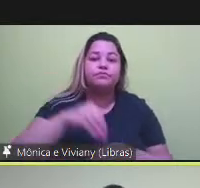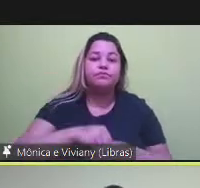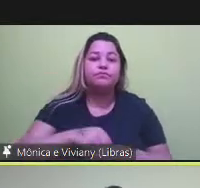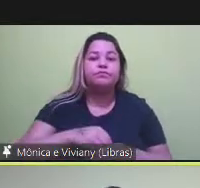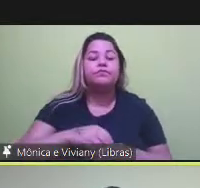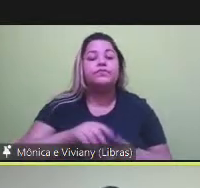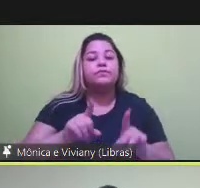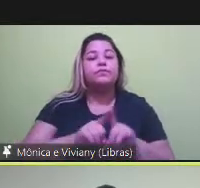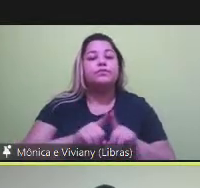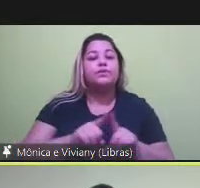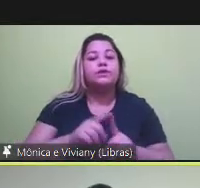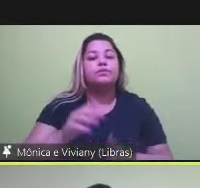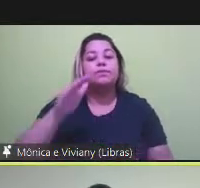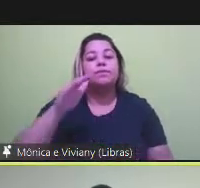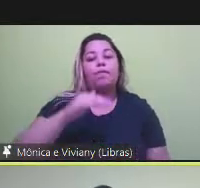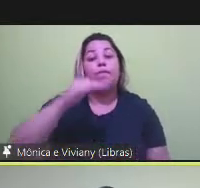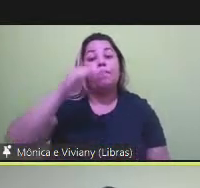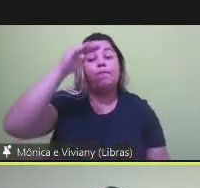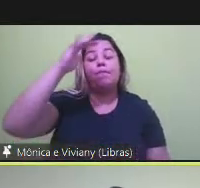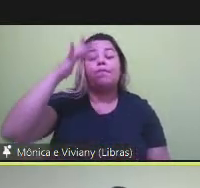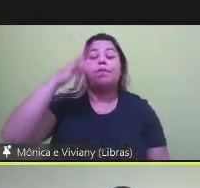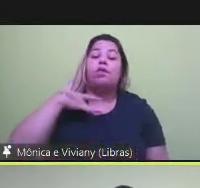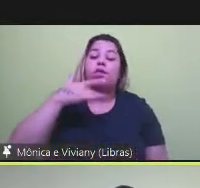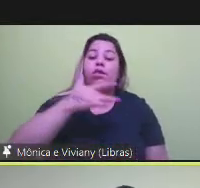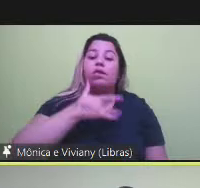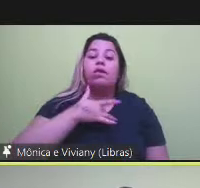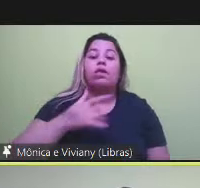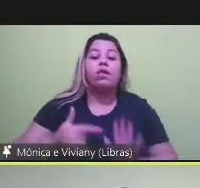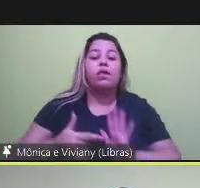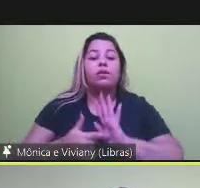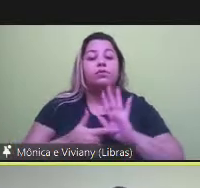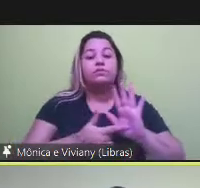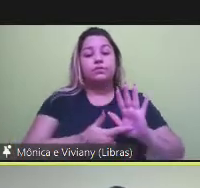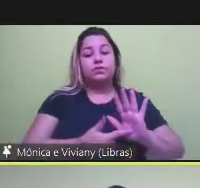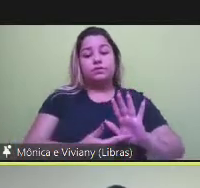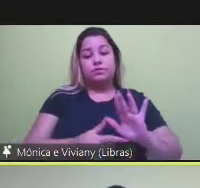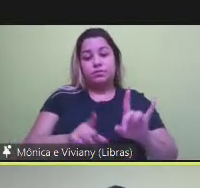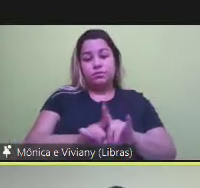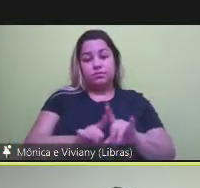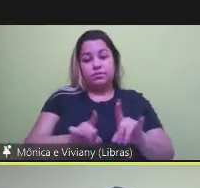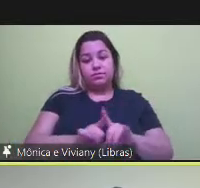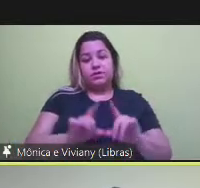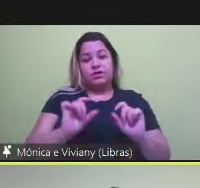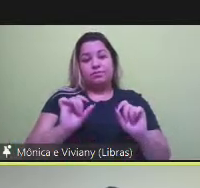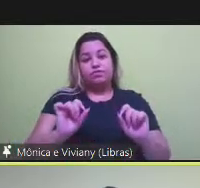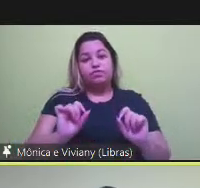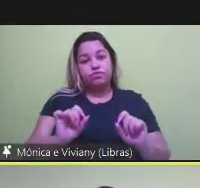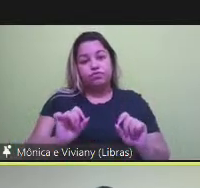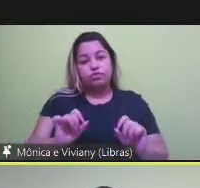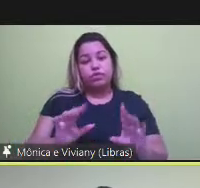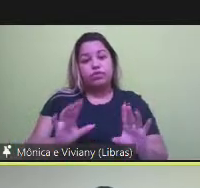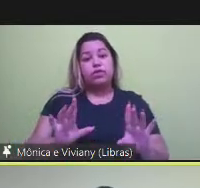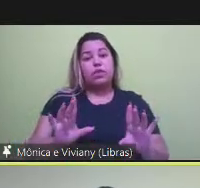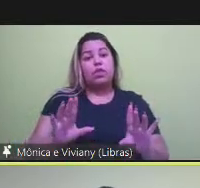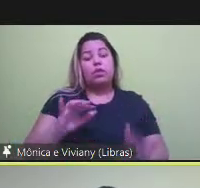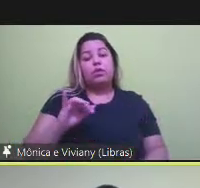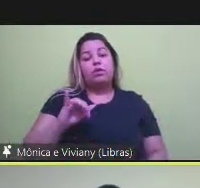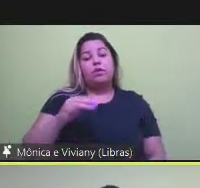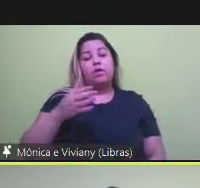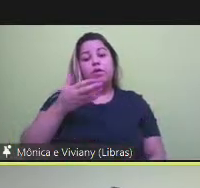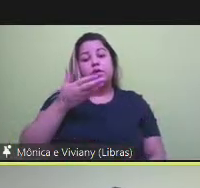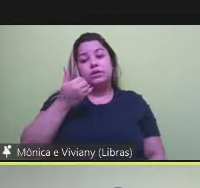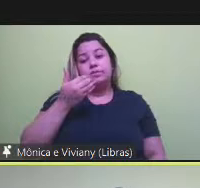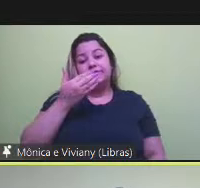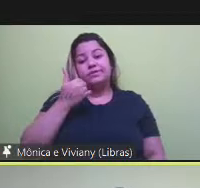Within the action from Crescer Saudável, it is important to reinforce that we perform the anthropometrics